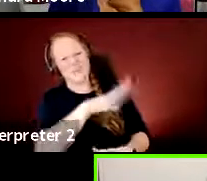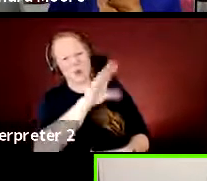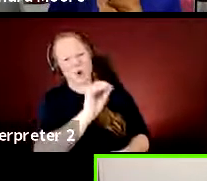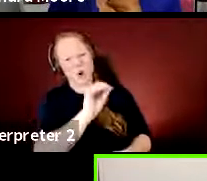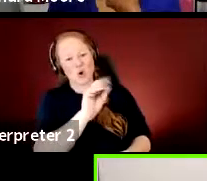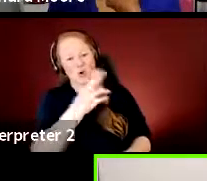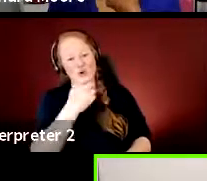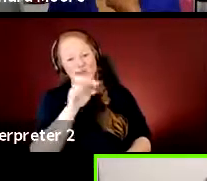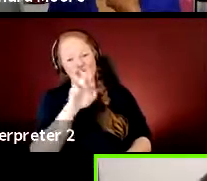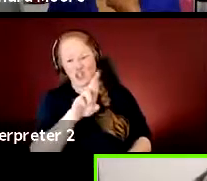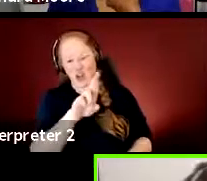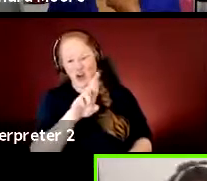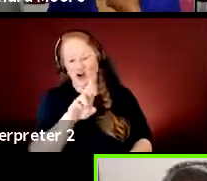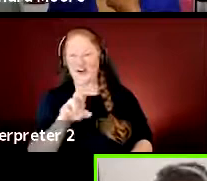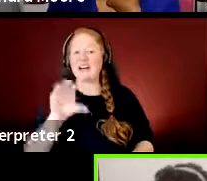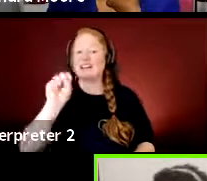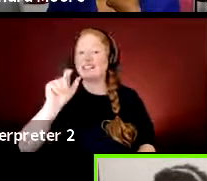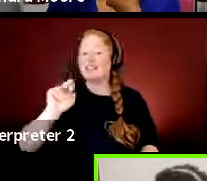Wally.